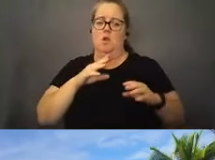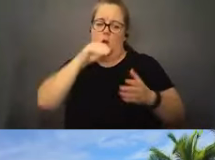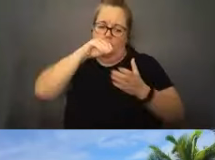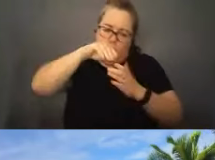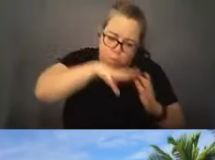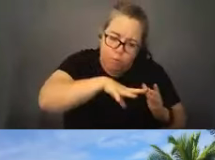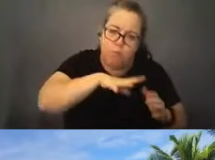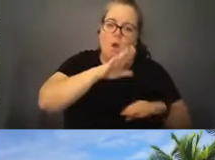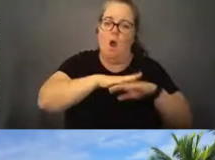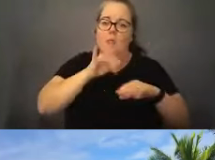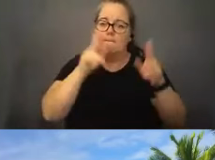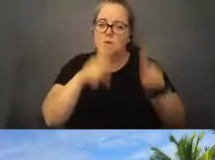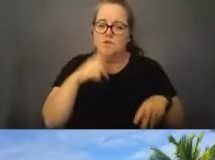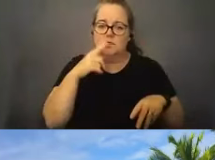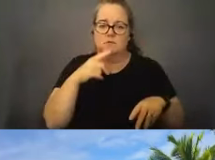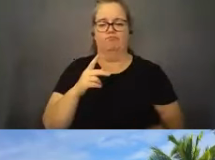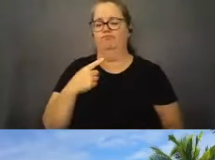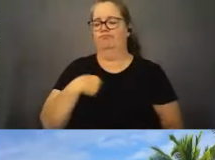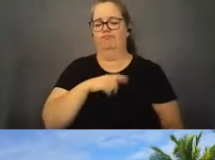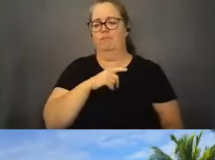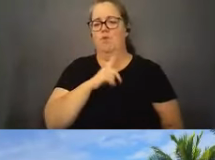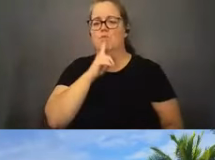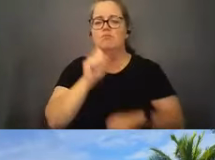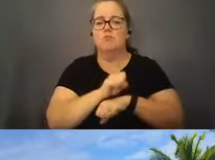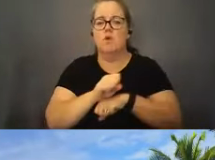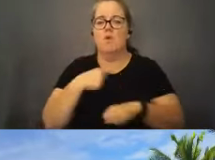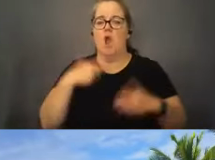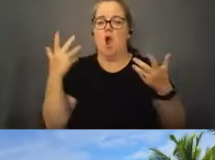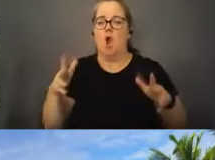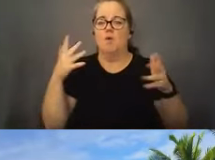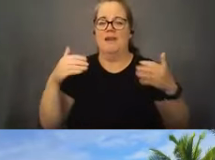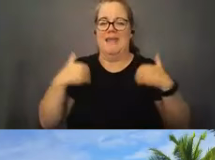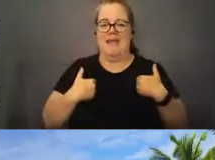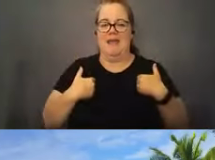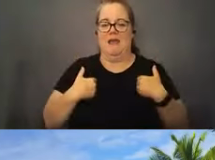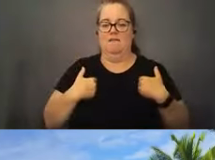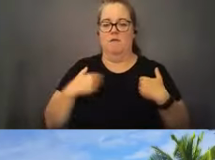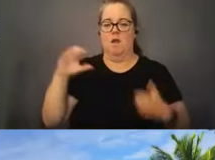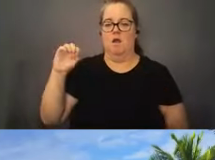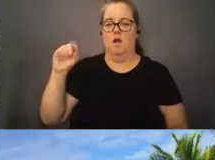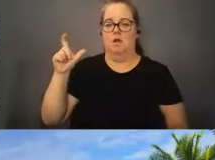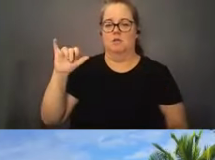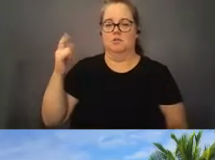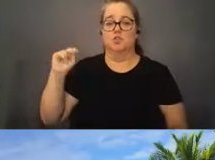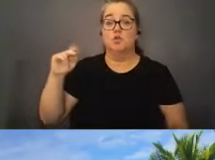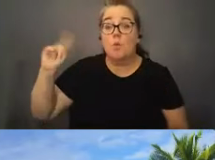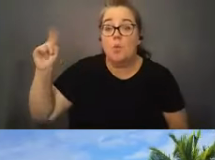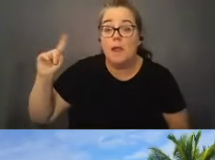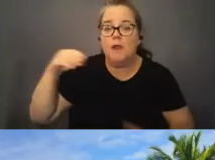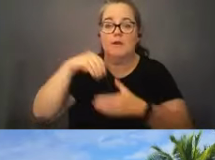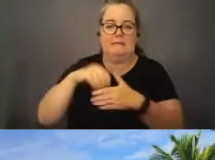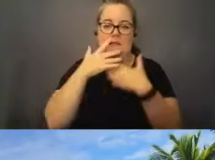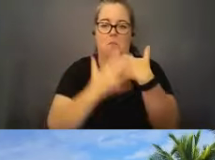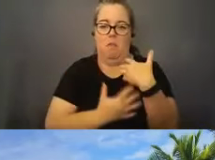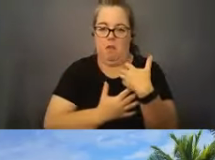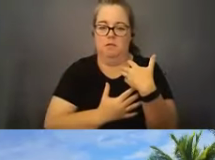mouth. But if you think about it, we already have oxygen in our blood. It's on